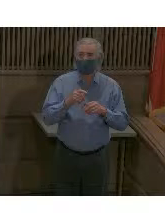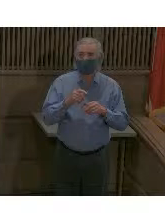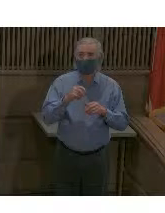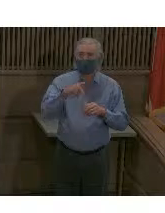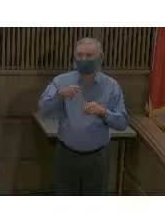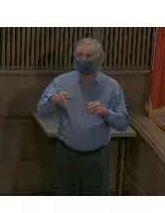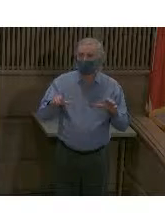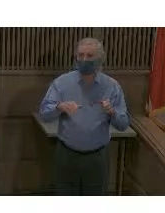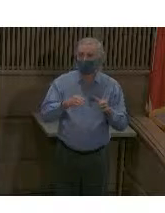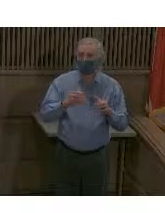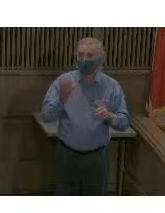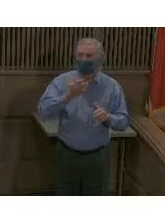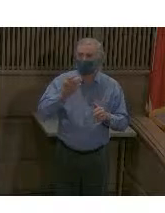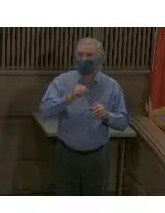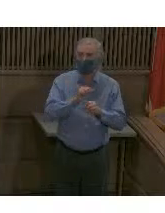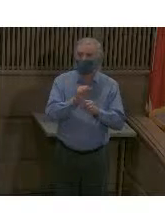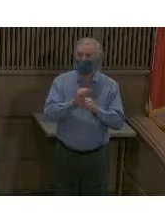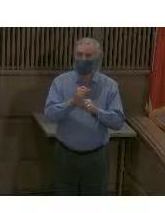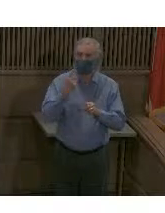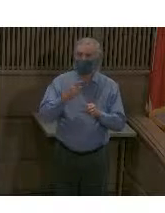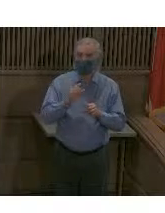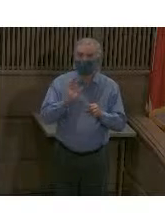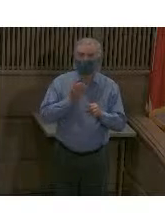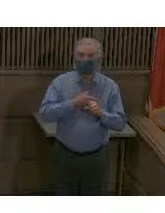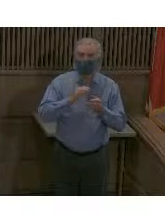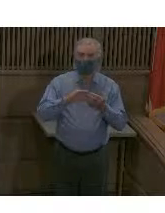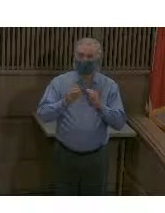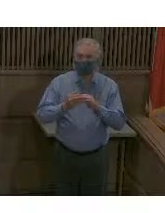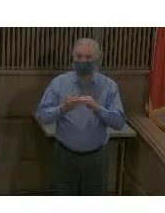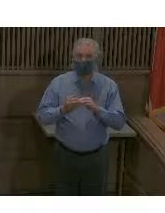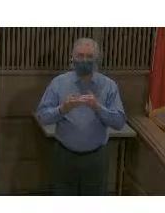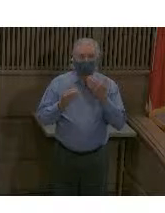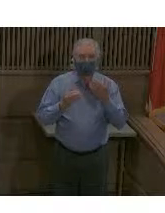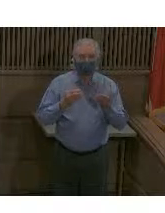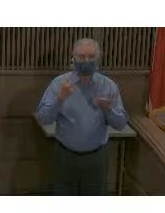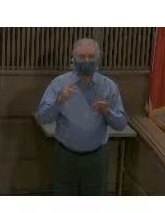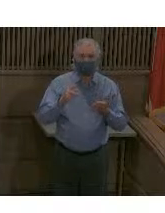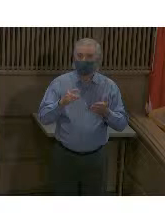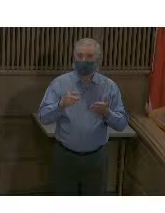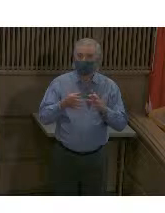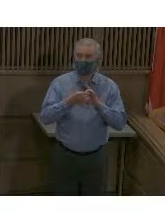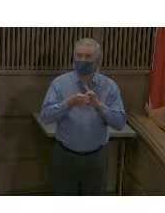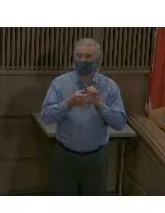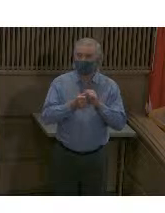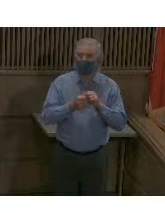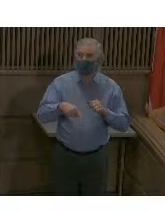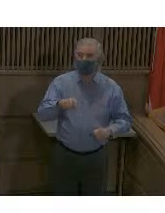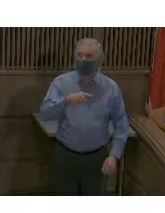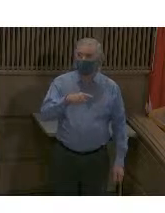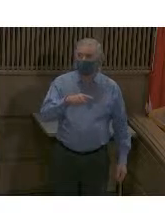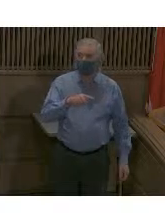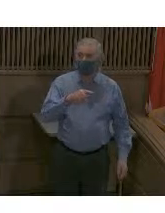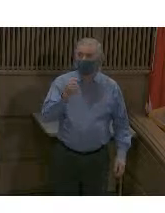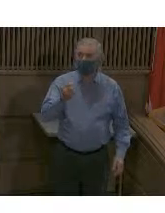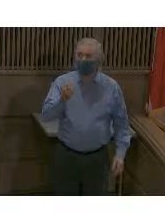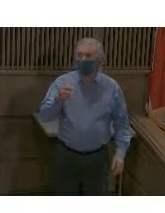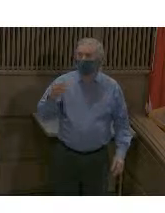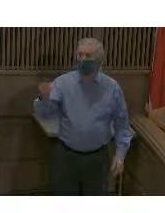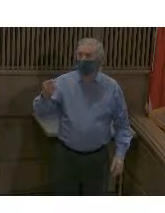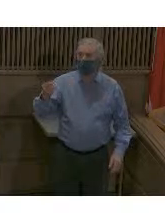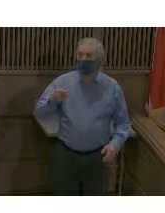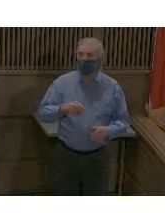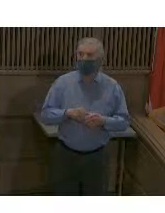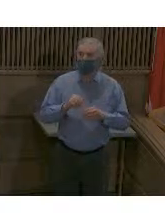for the community, and we are delighted to have the opportunity to partner with them. On Tuesdays and Thursdays, we are